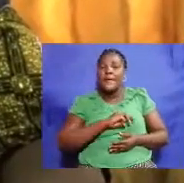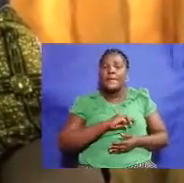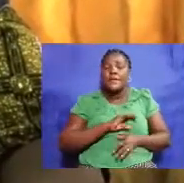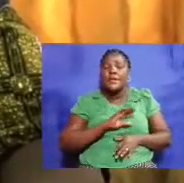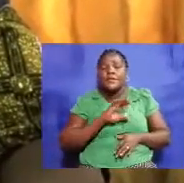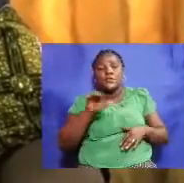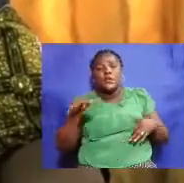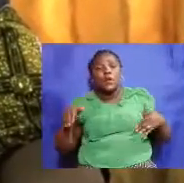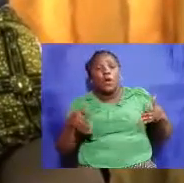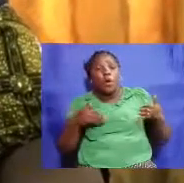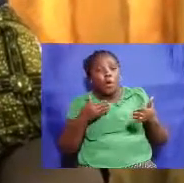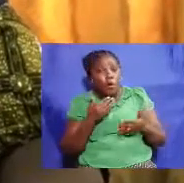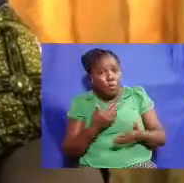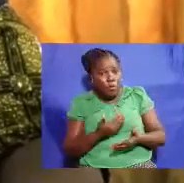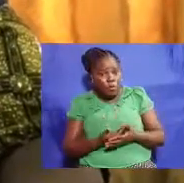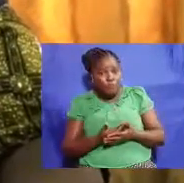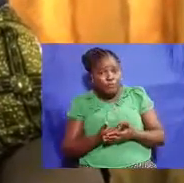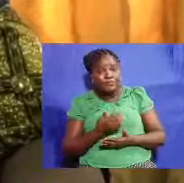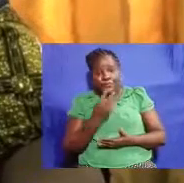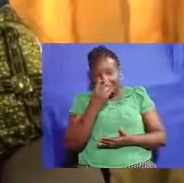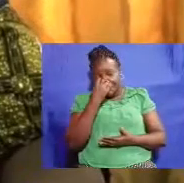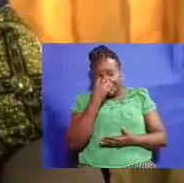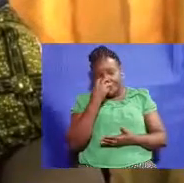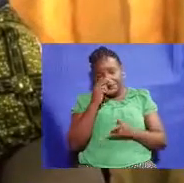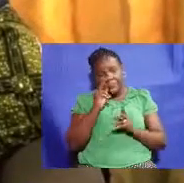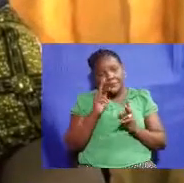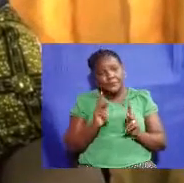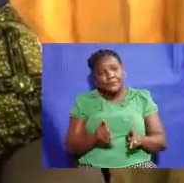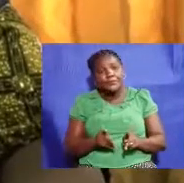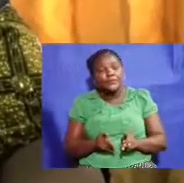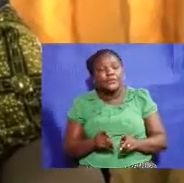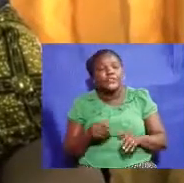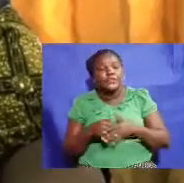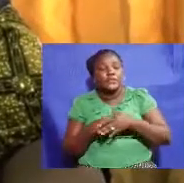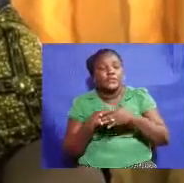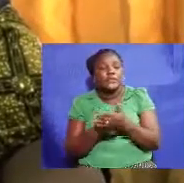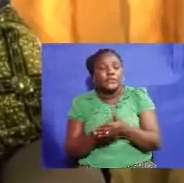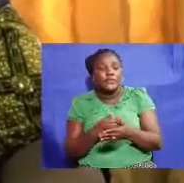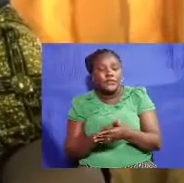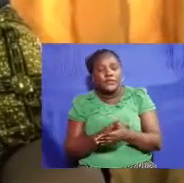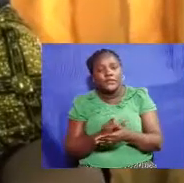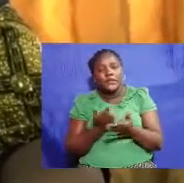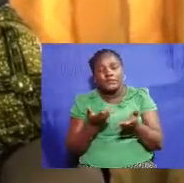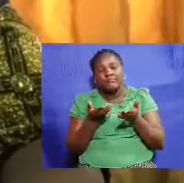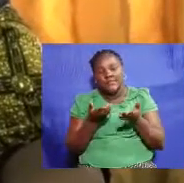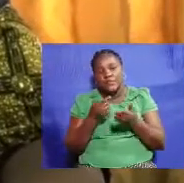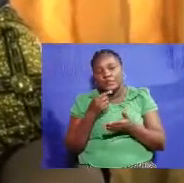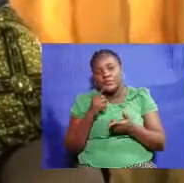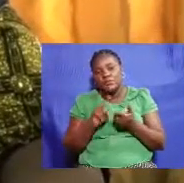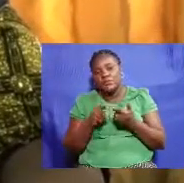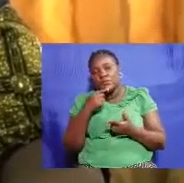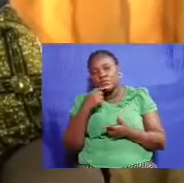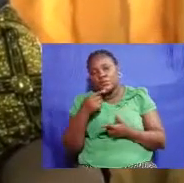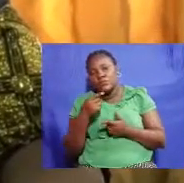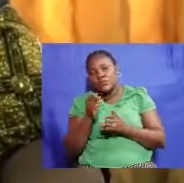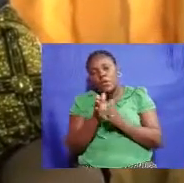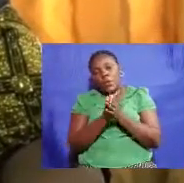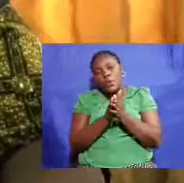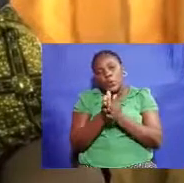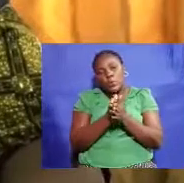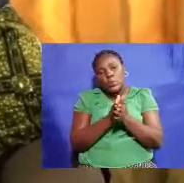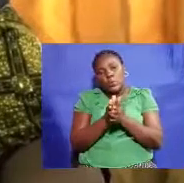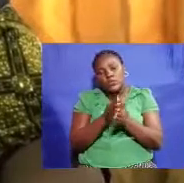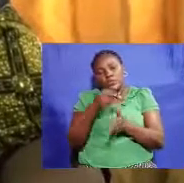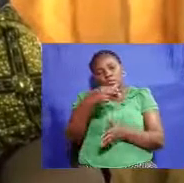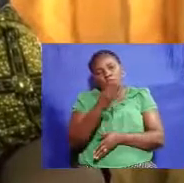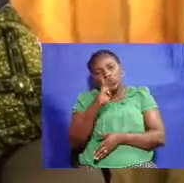that means all blind and partially sighted persons in Ghana, I just want to say that we wish H4P